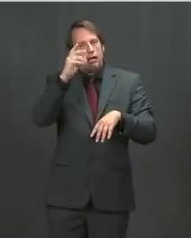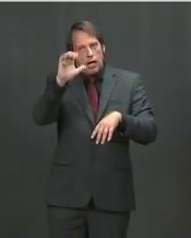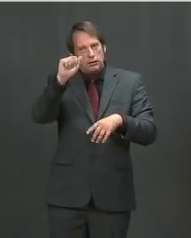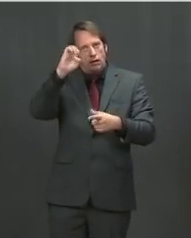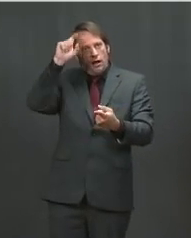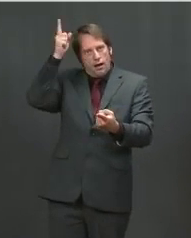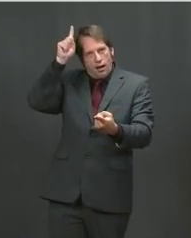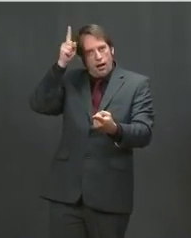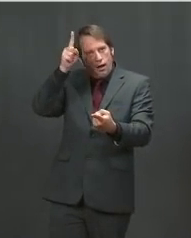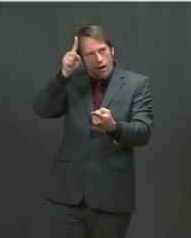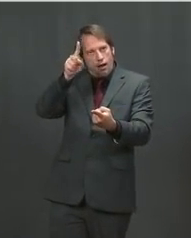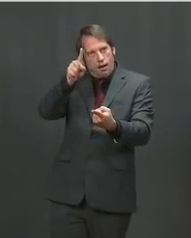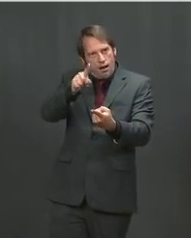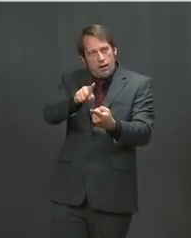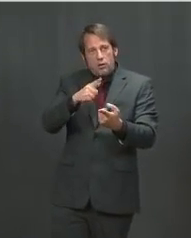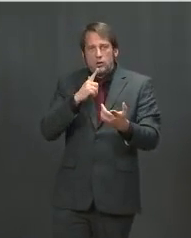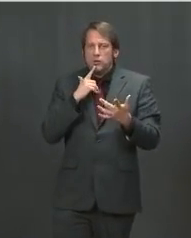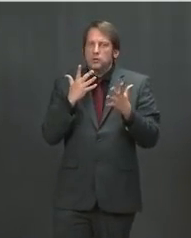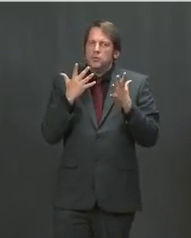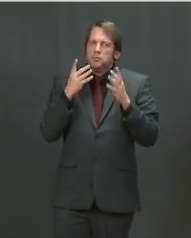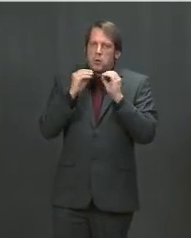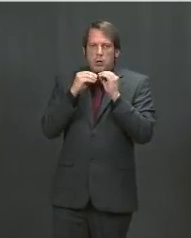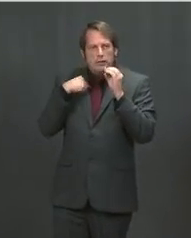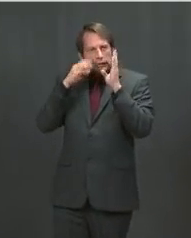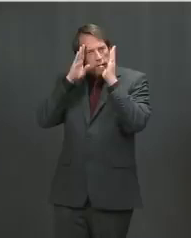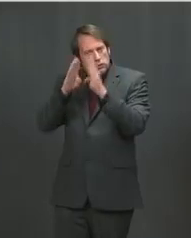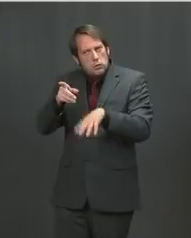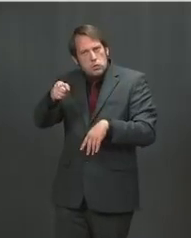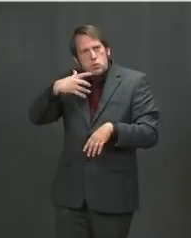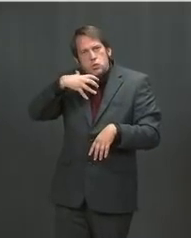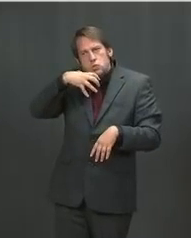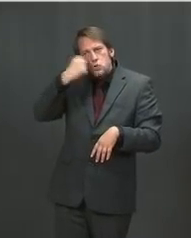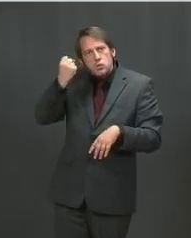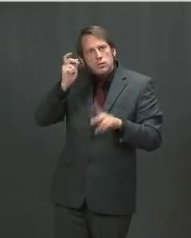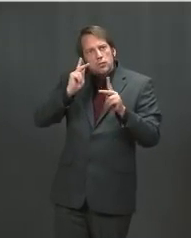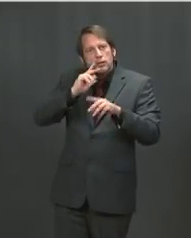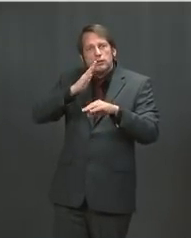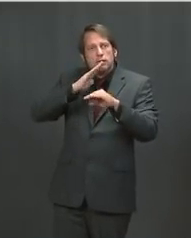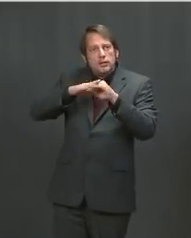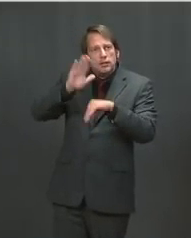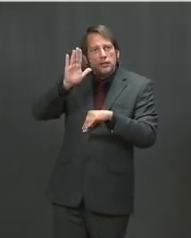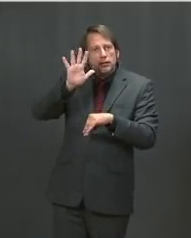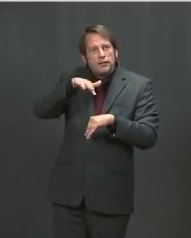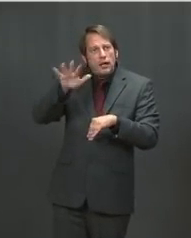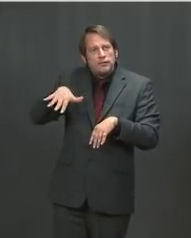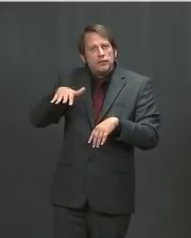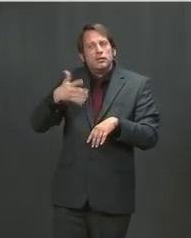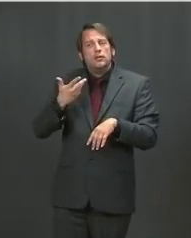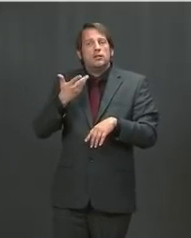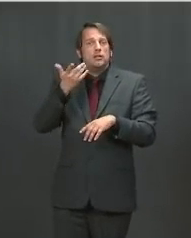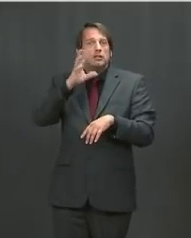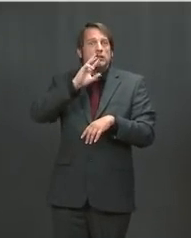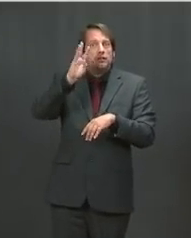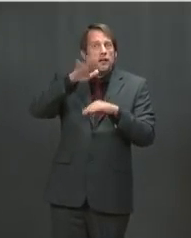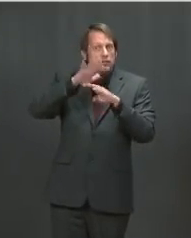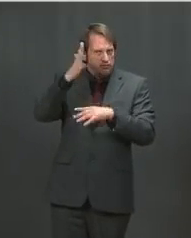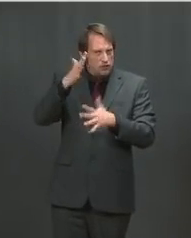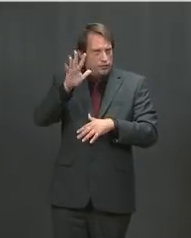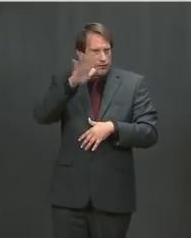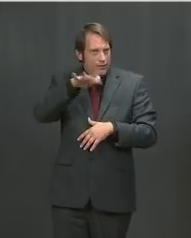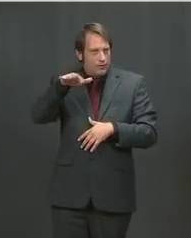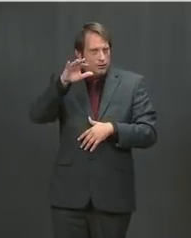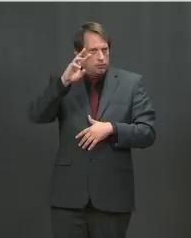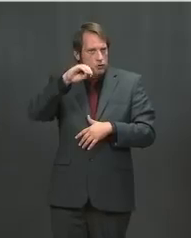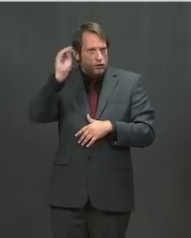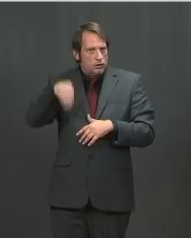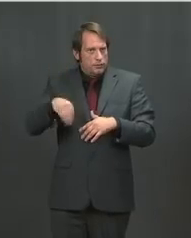where over 55% of adults over 65 and older are fully vaccinated, protecting those that we were so vulnerable a